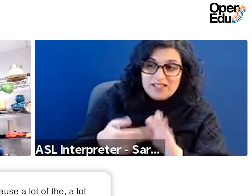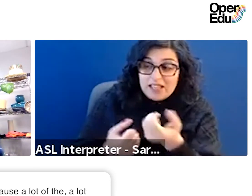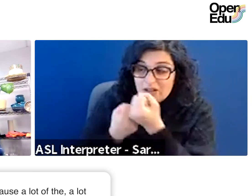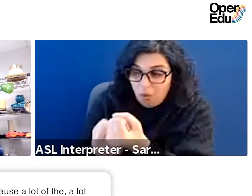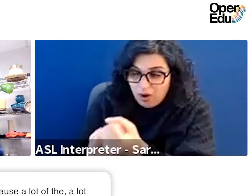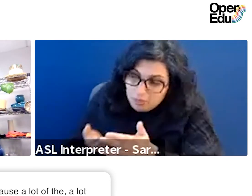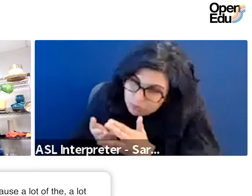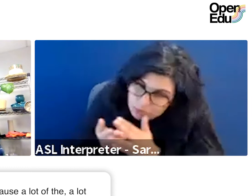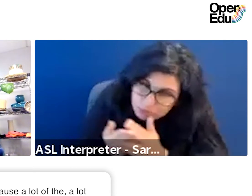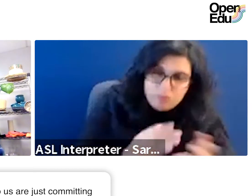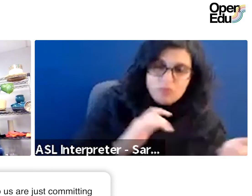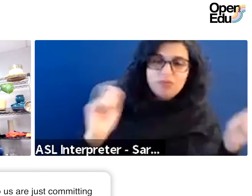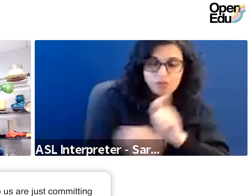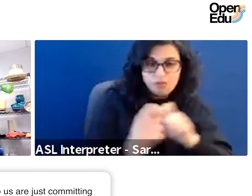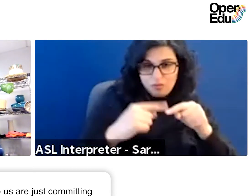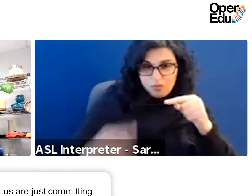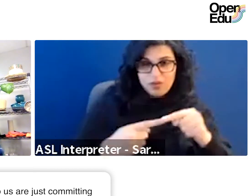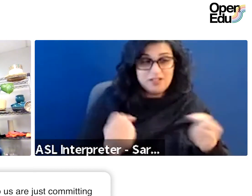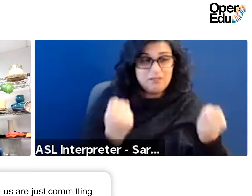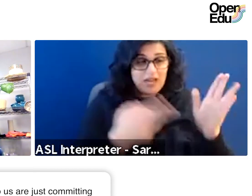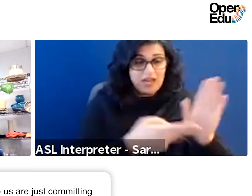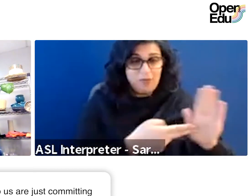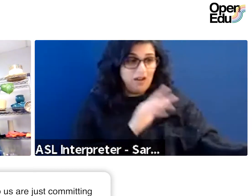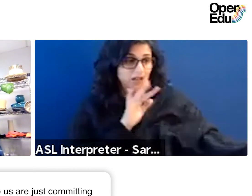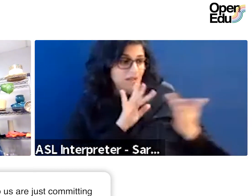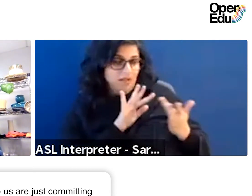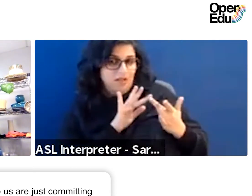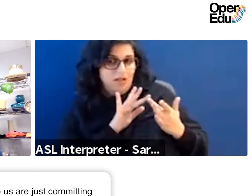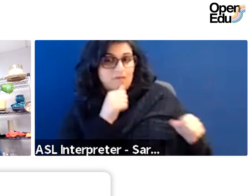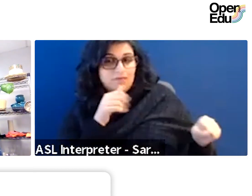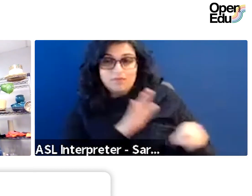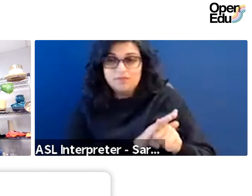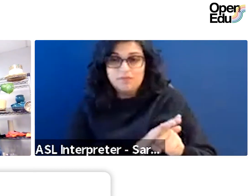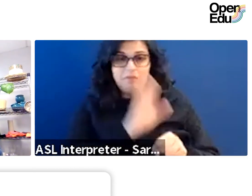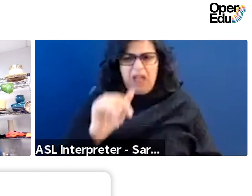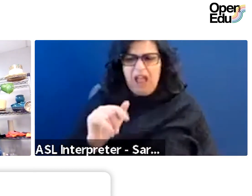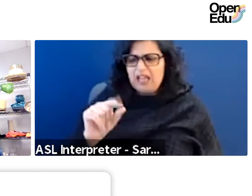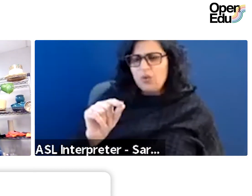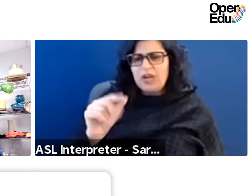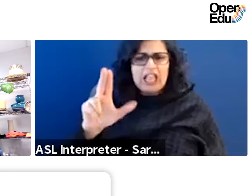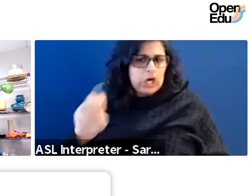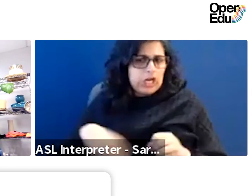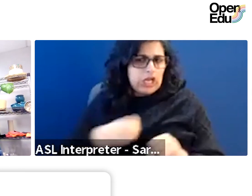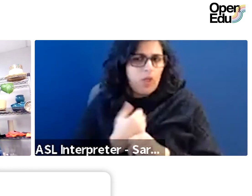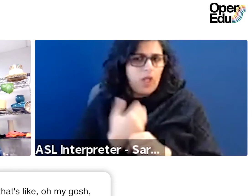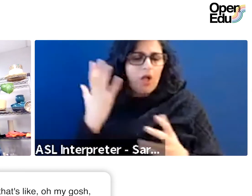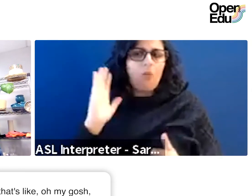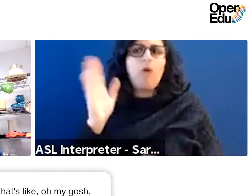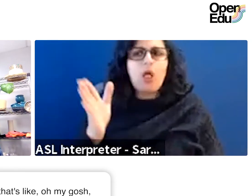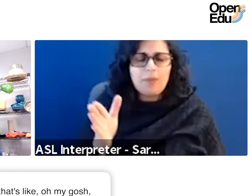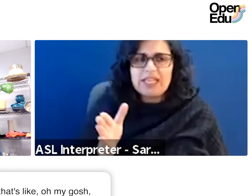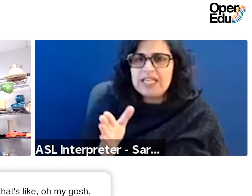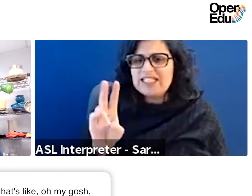of brands that are reaching out to us are just committing to, by 2030 we're going to be at least 75% circular,